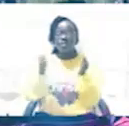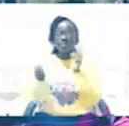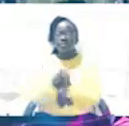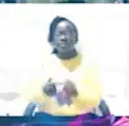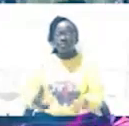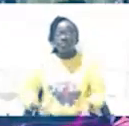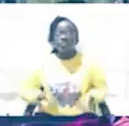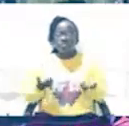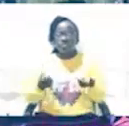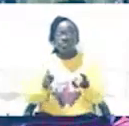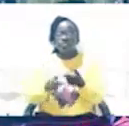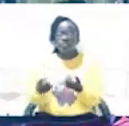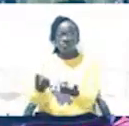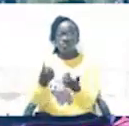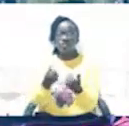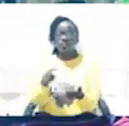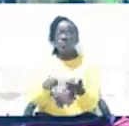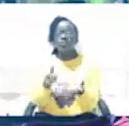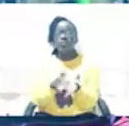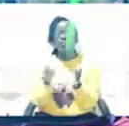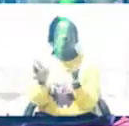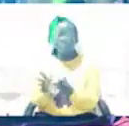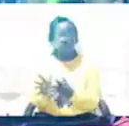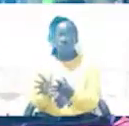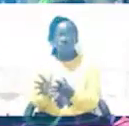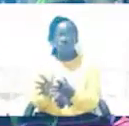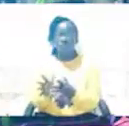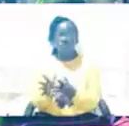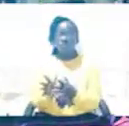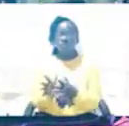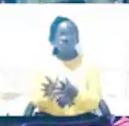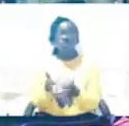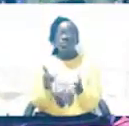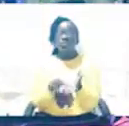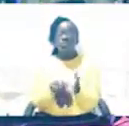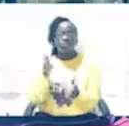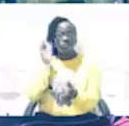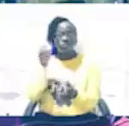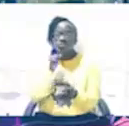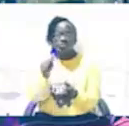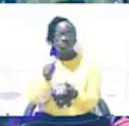Jesus. It will not be an emotion, it will be by your will.